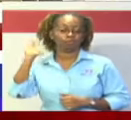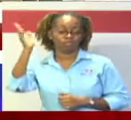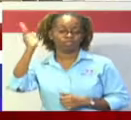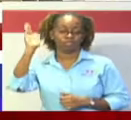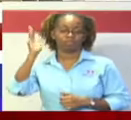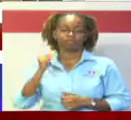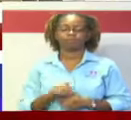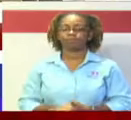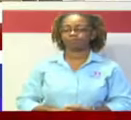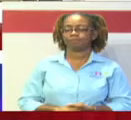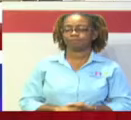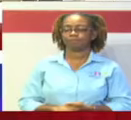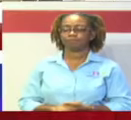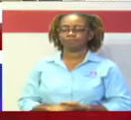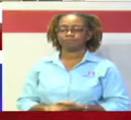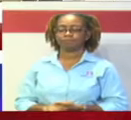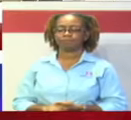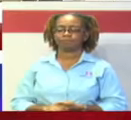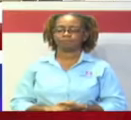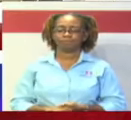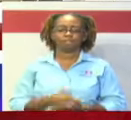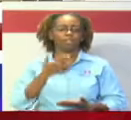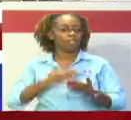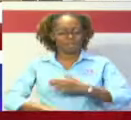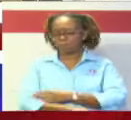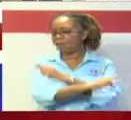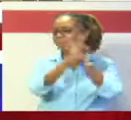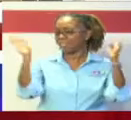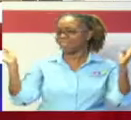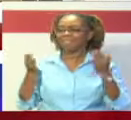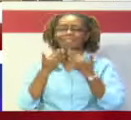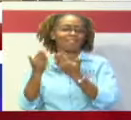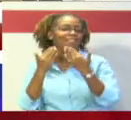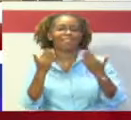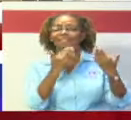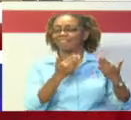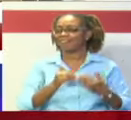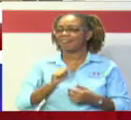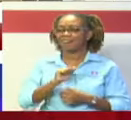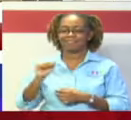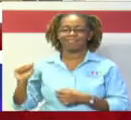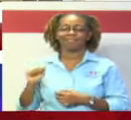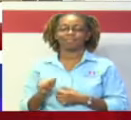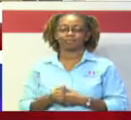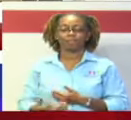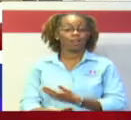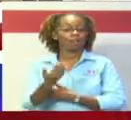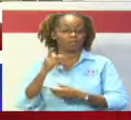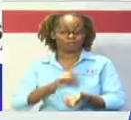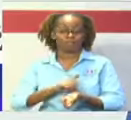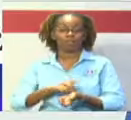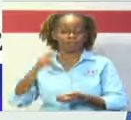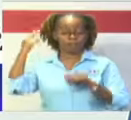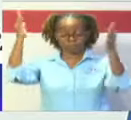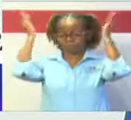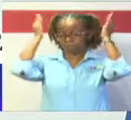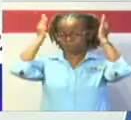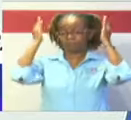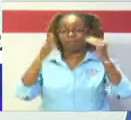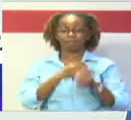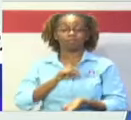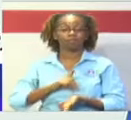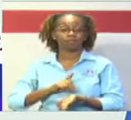Dr. Richards, good morning. Good morning. Thank you very much, Al. Good morning to Dr. Hines and Professor Carrington. Good morning to all